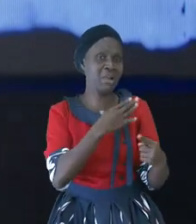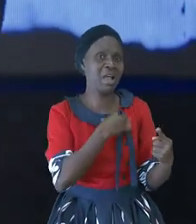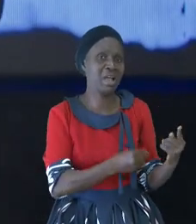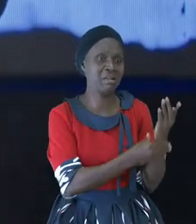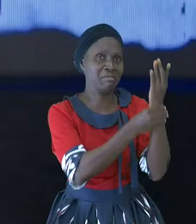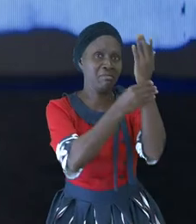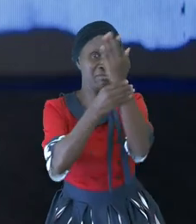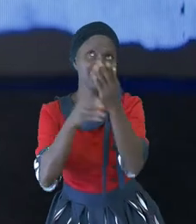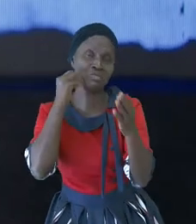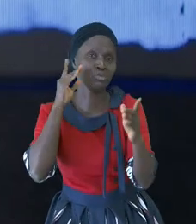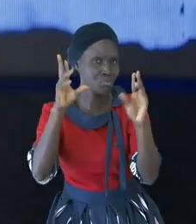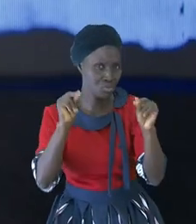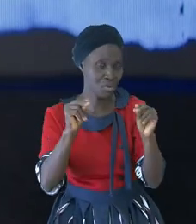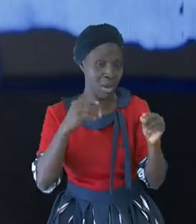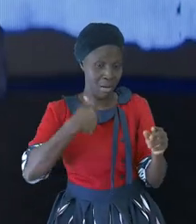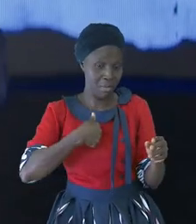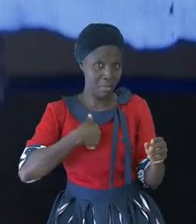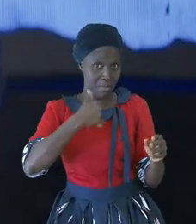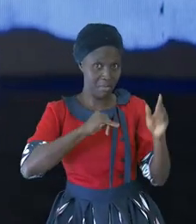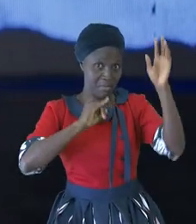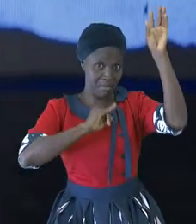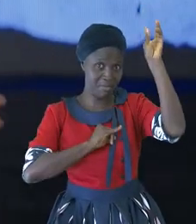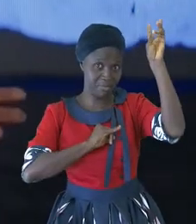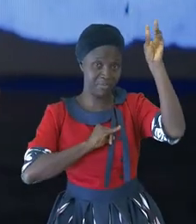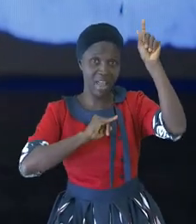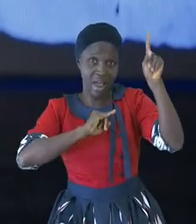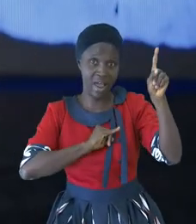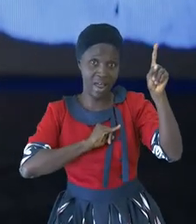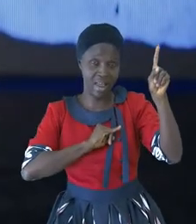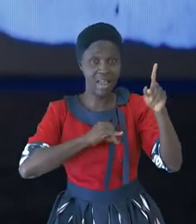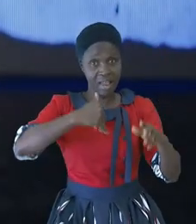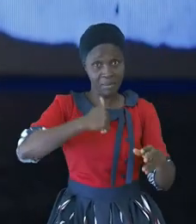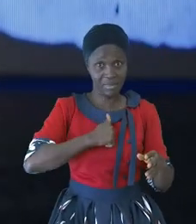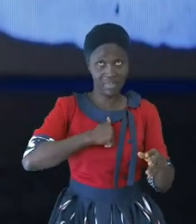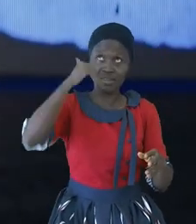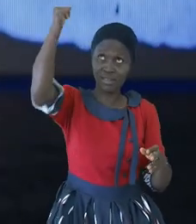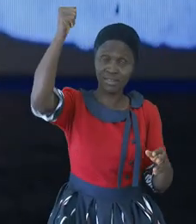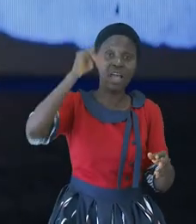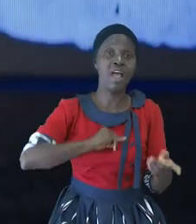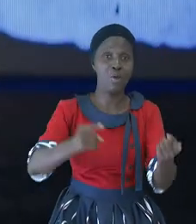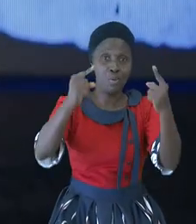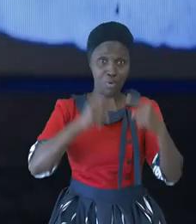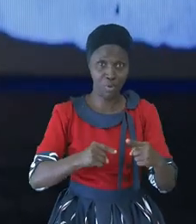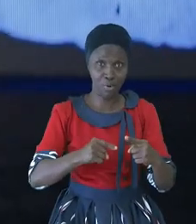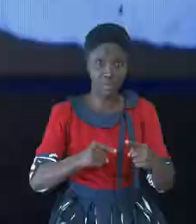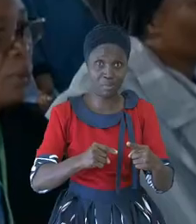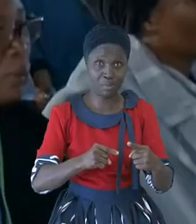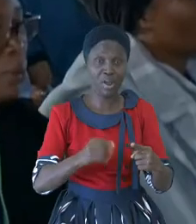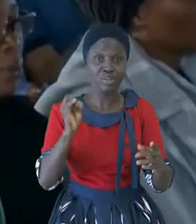home. I myself, I will come and you will leave me. So that where I am, where are